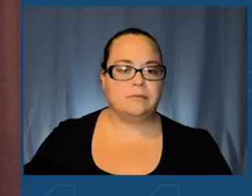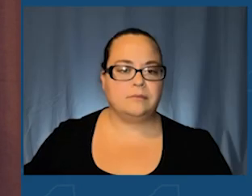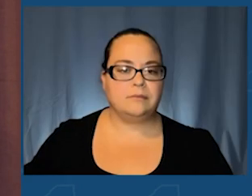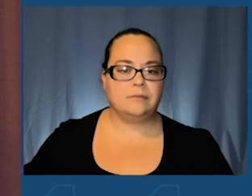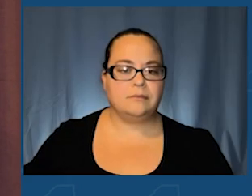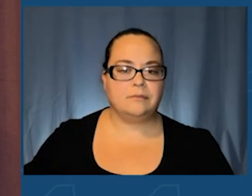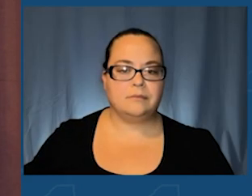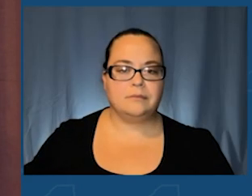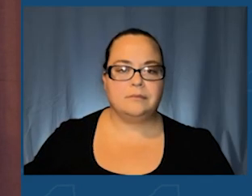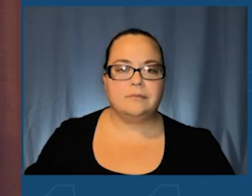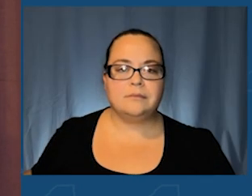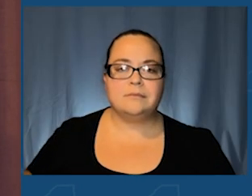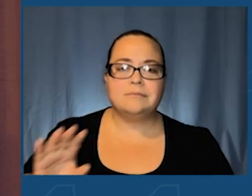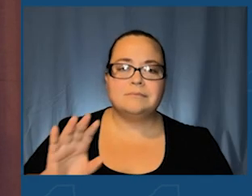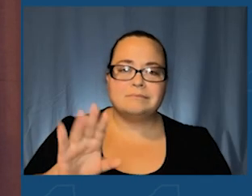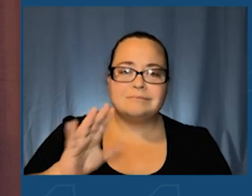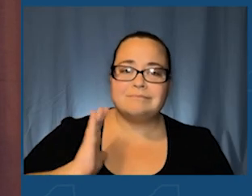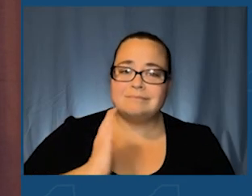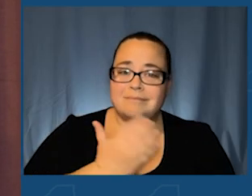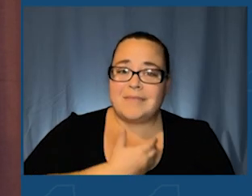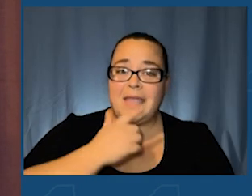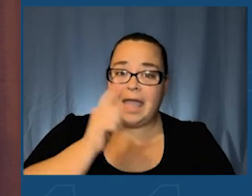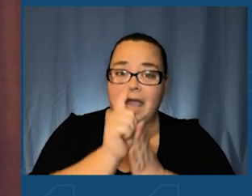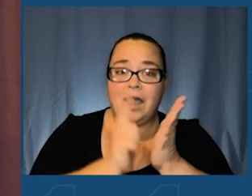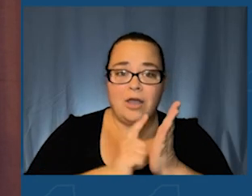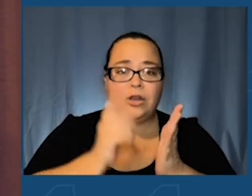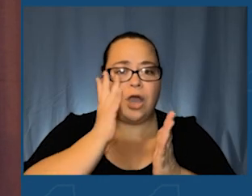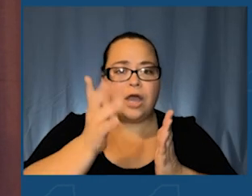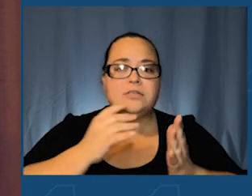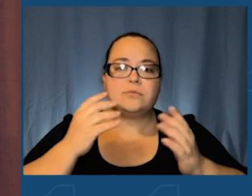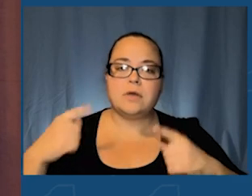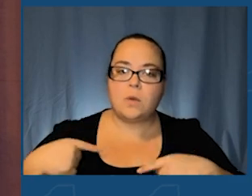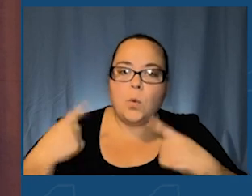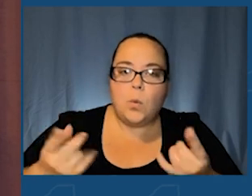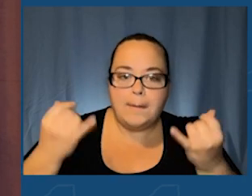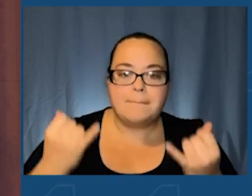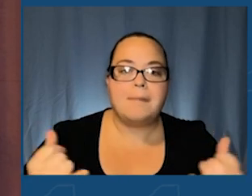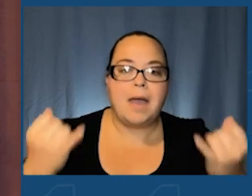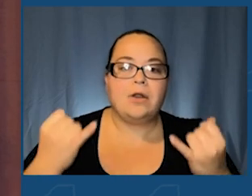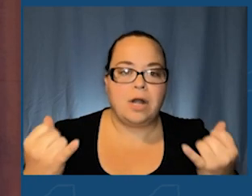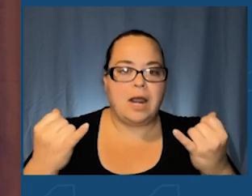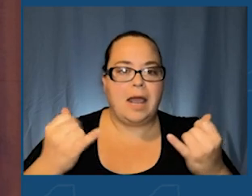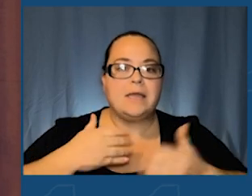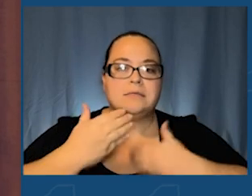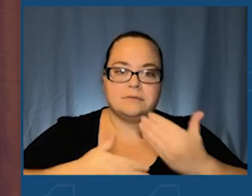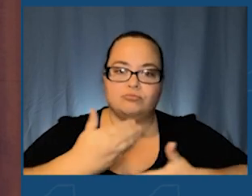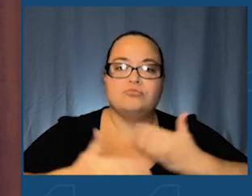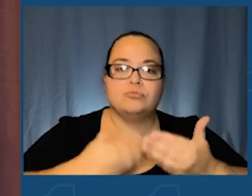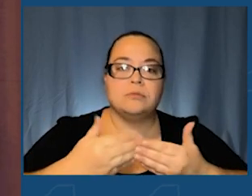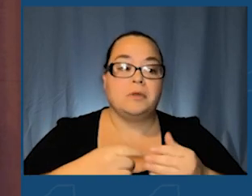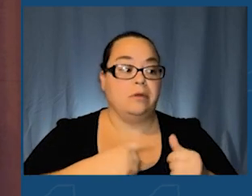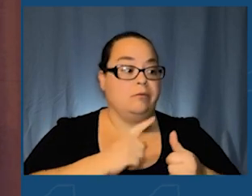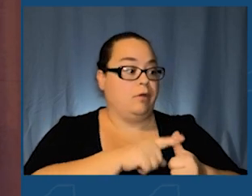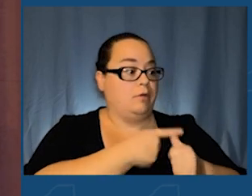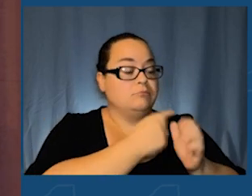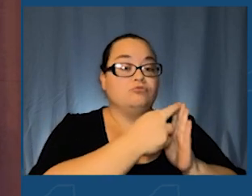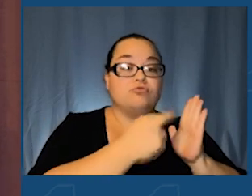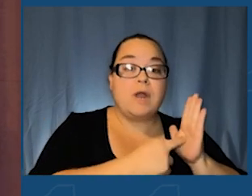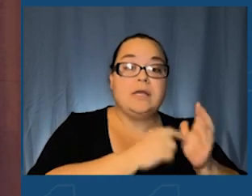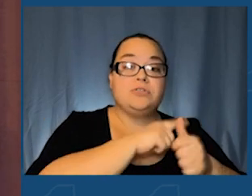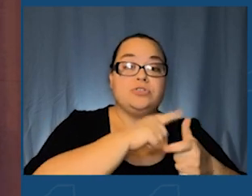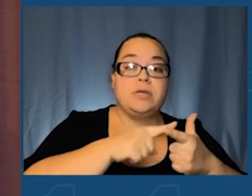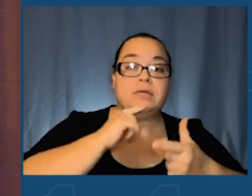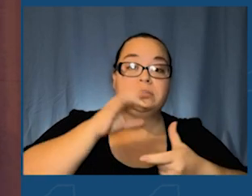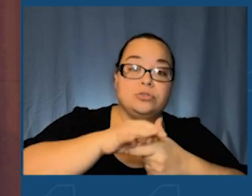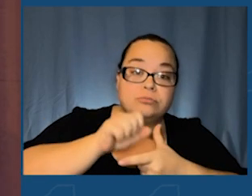And our laws are going to modernize and improve every step of the process, from registering to casting your ballot to